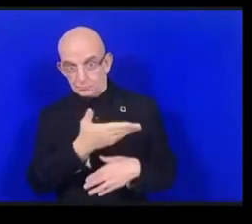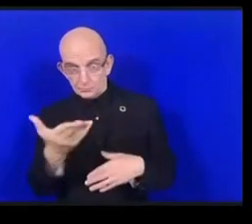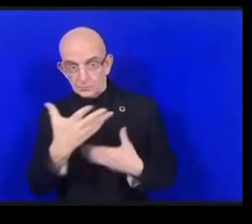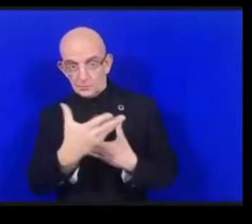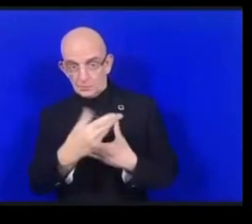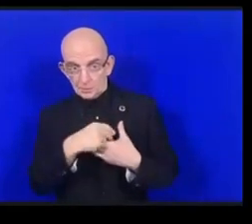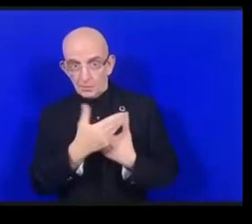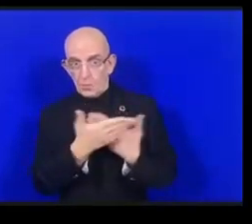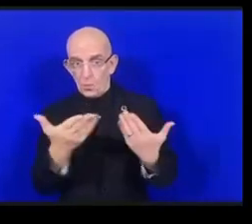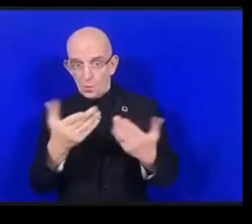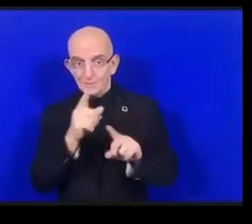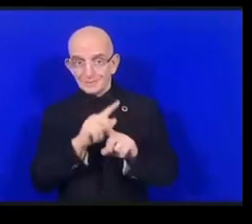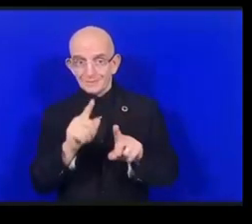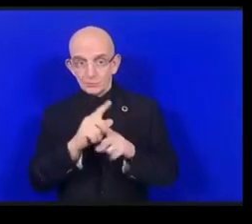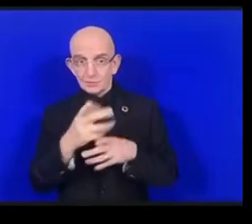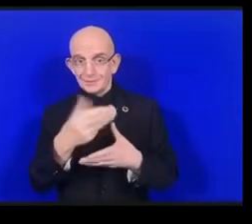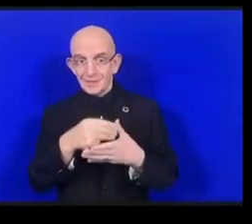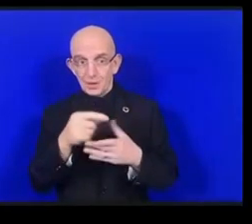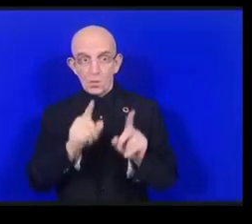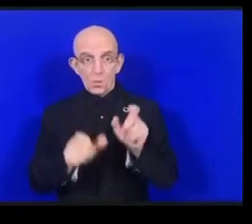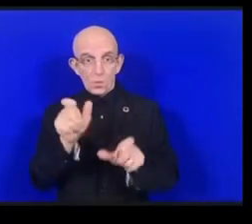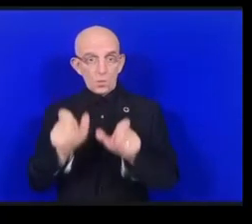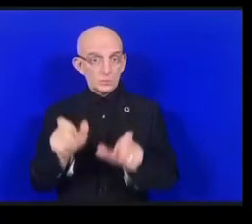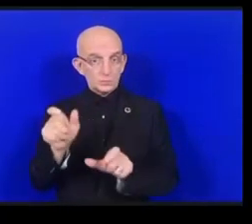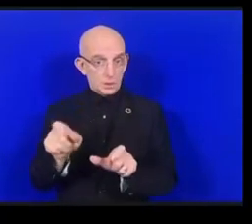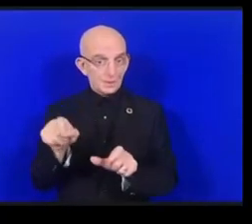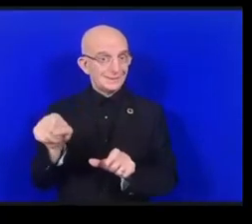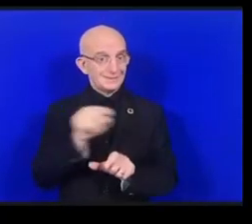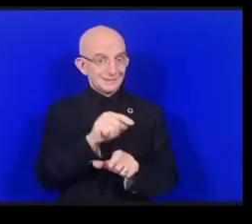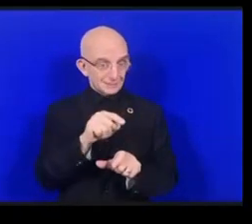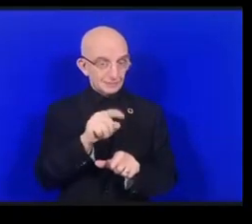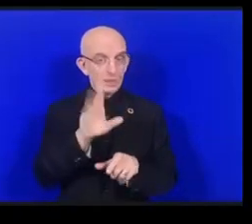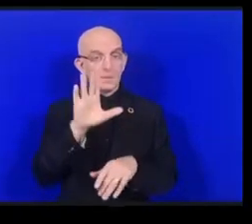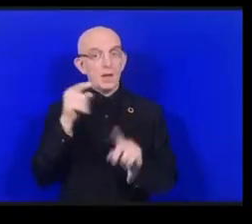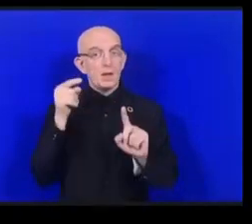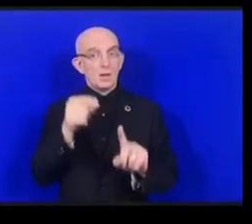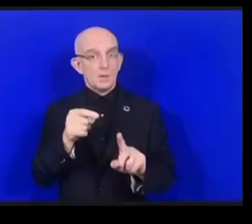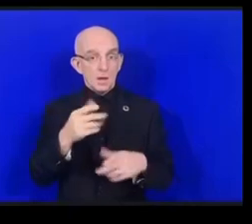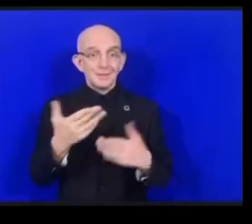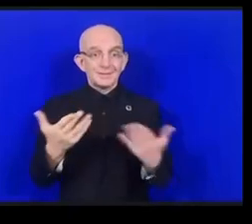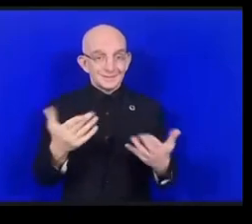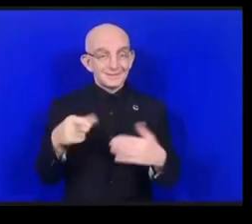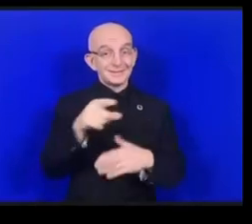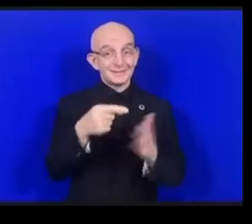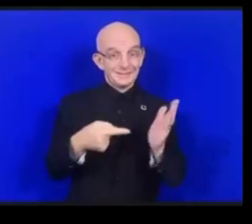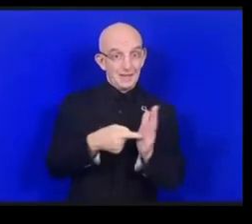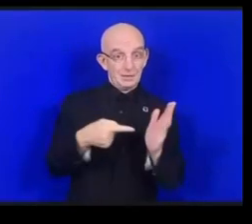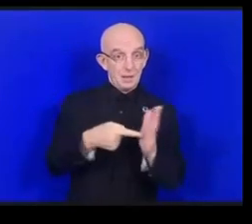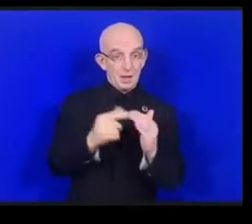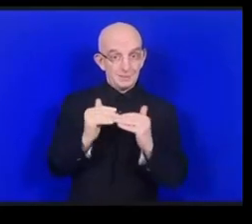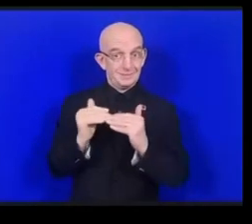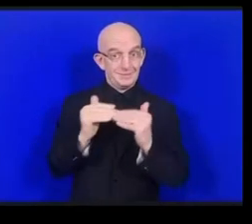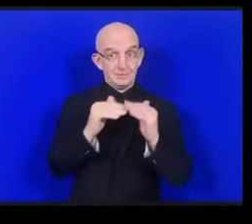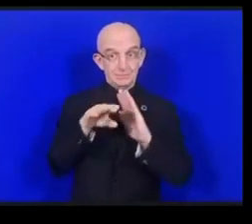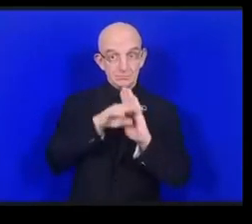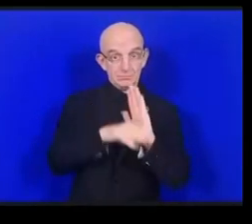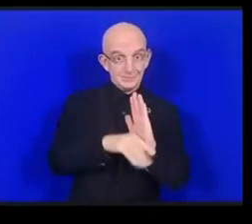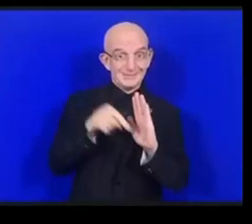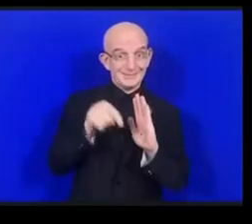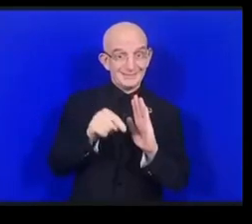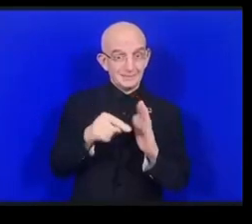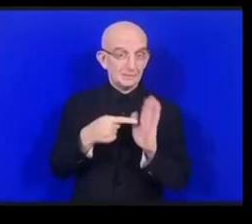accessibility for the blindo for the week uh for the for the week of site uh and you can still have the